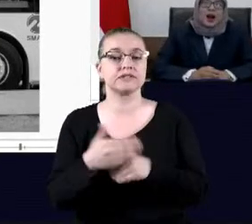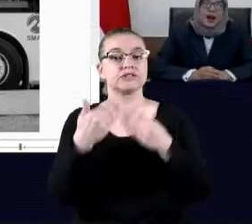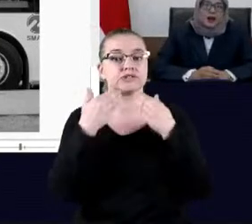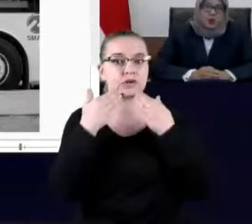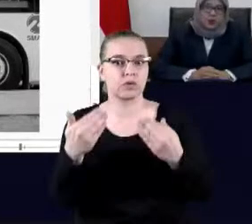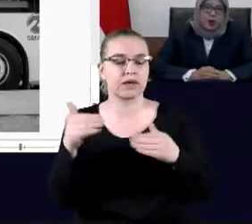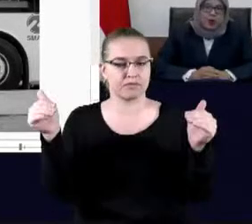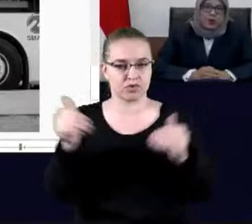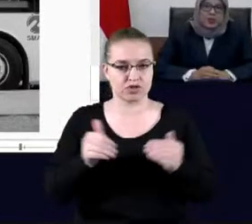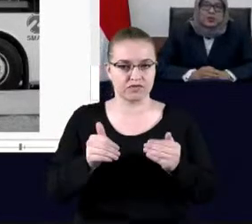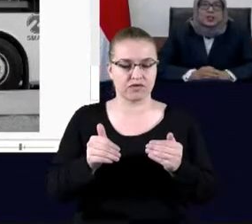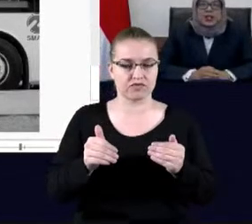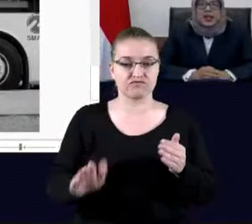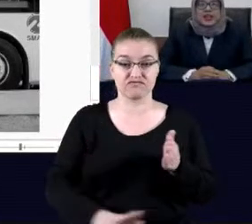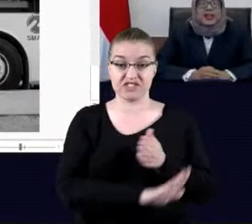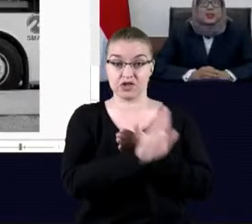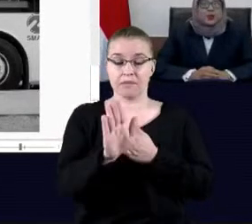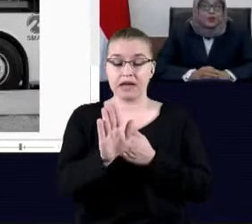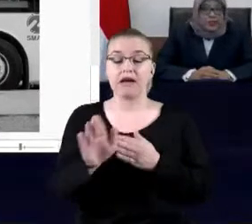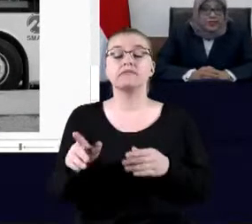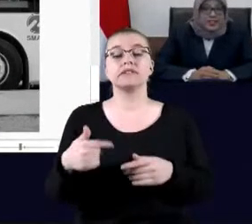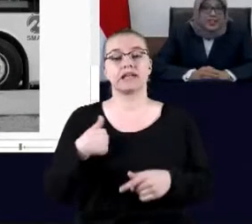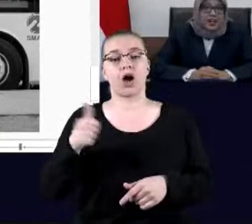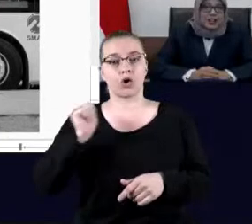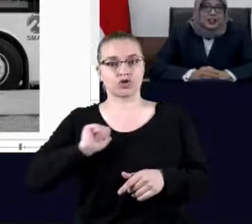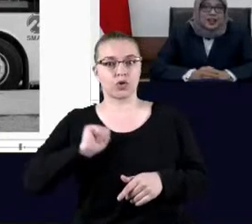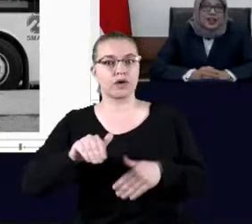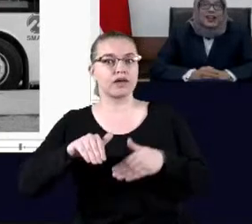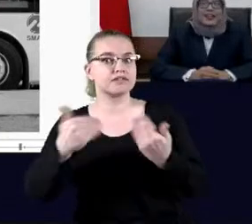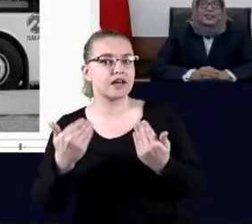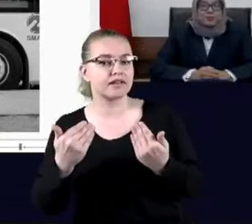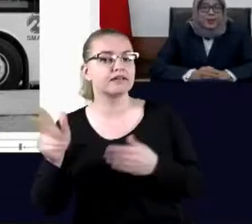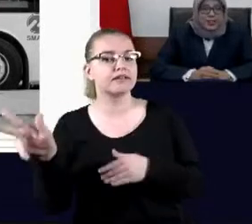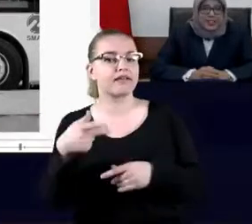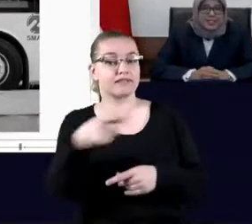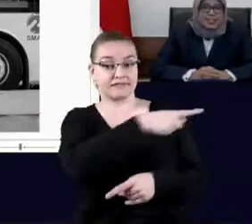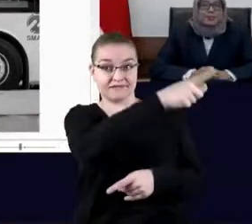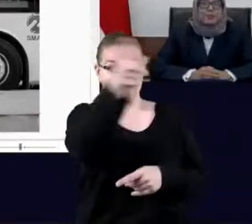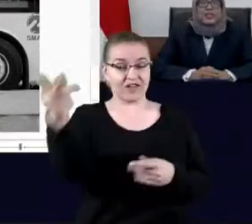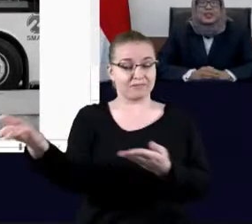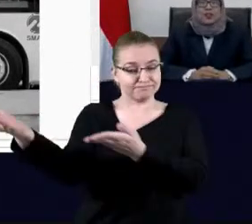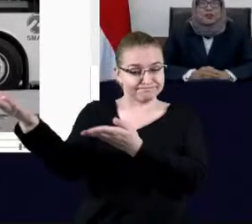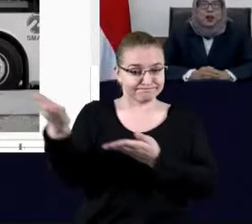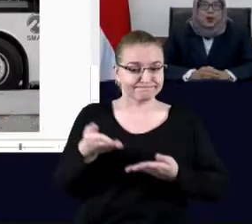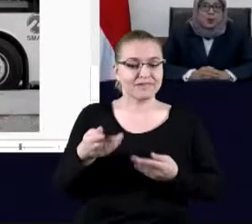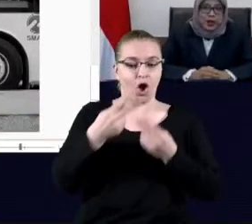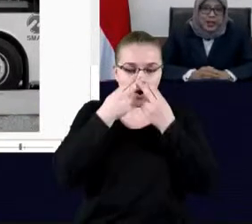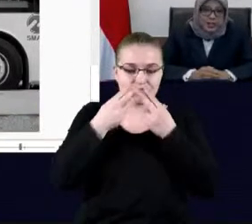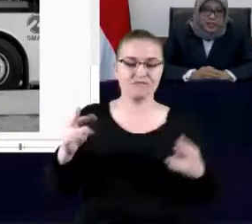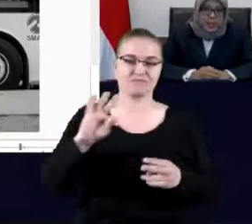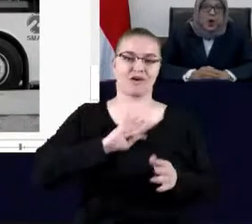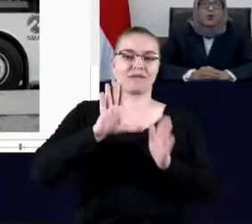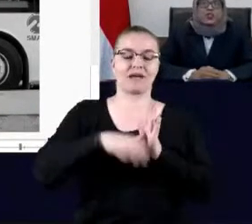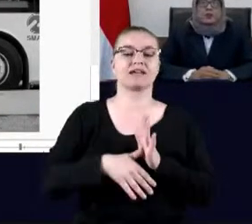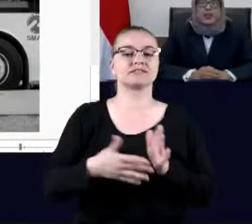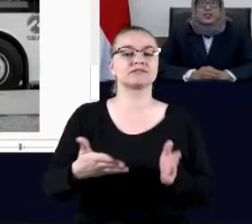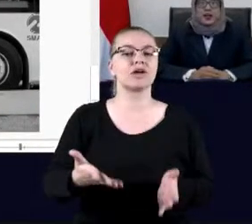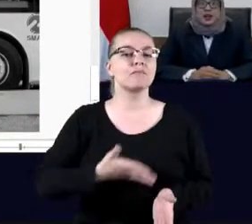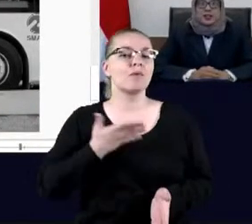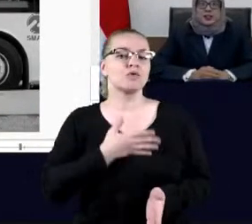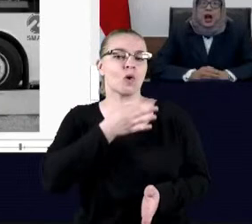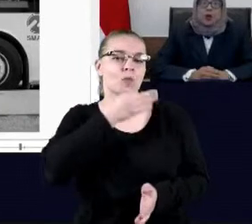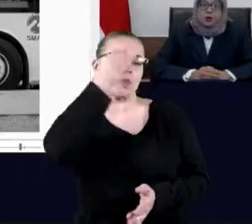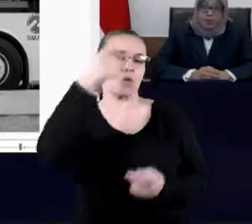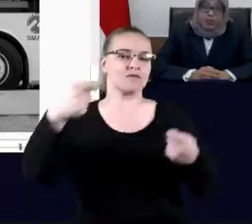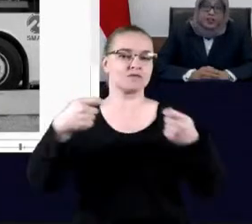opportunity. I look forward to the day that you visit Jakarta and experience the spirit of collaboration which